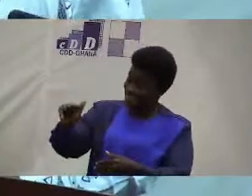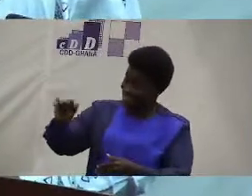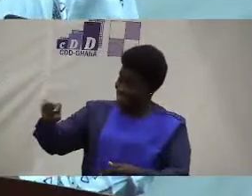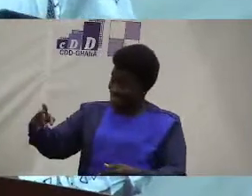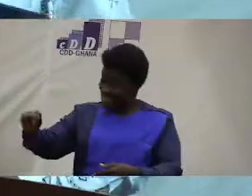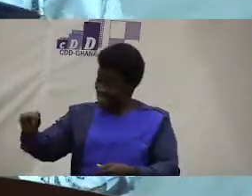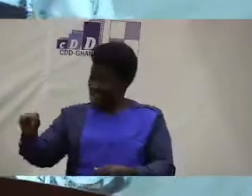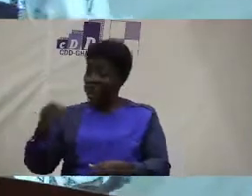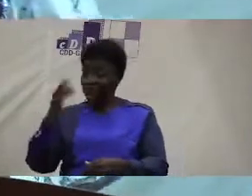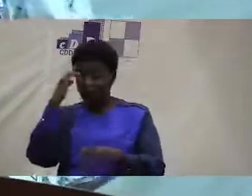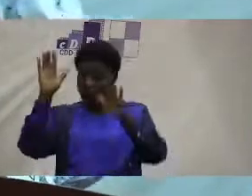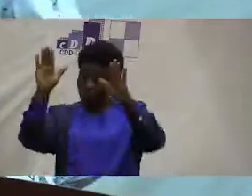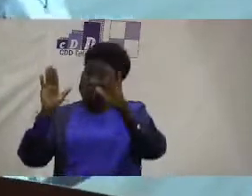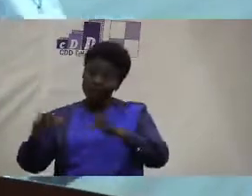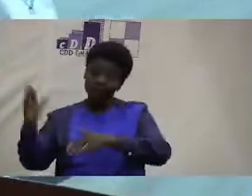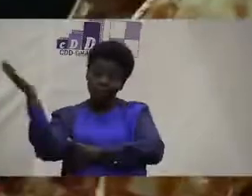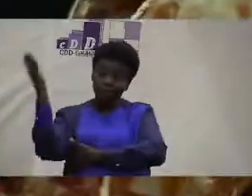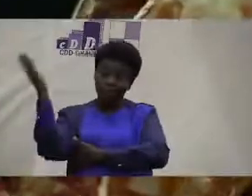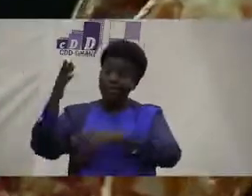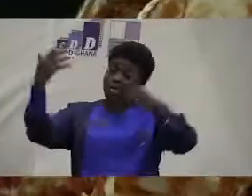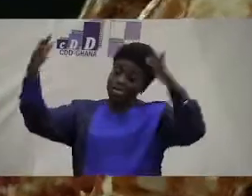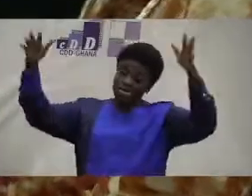wonderful presentation.